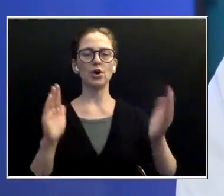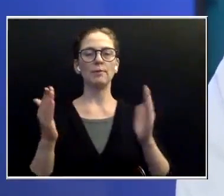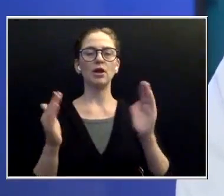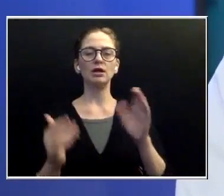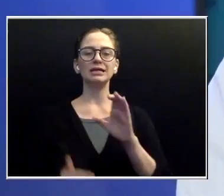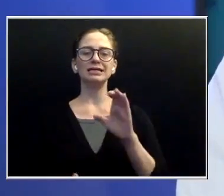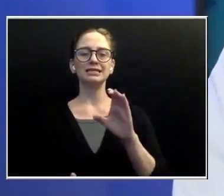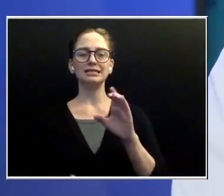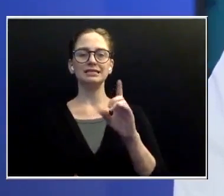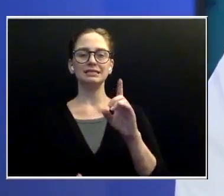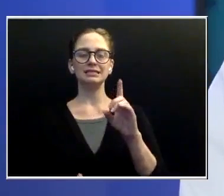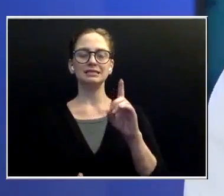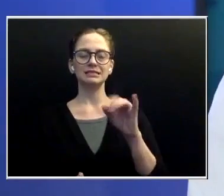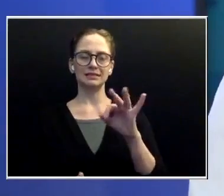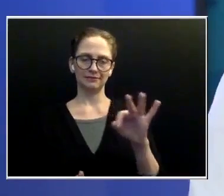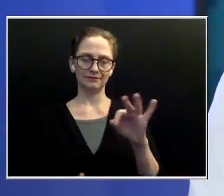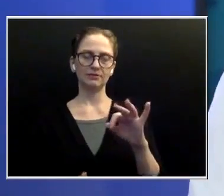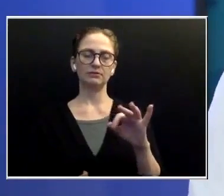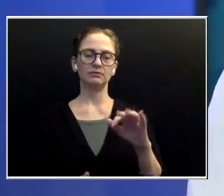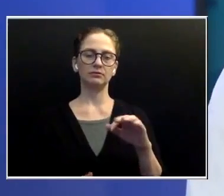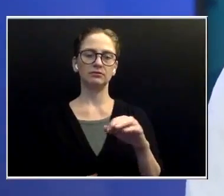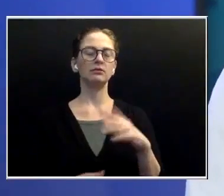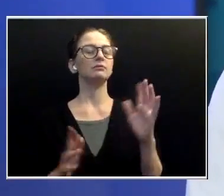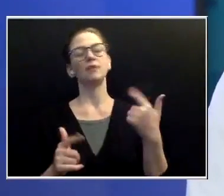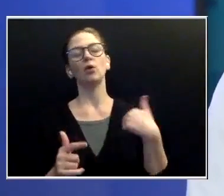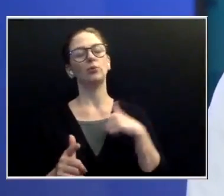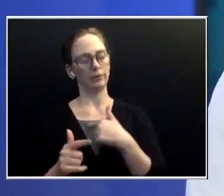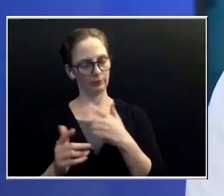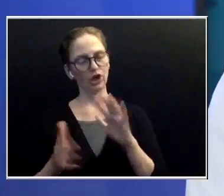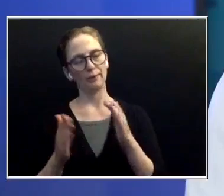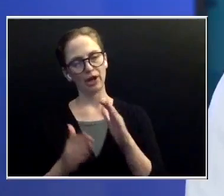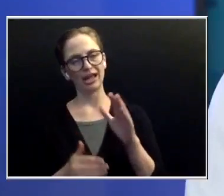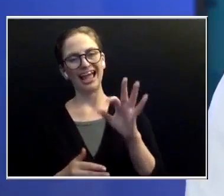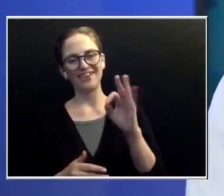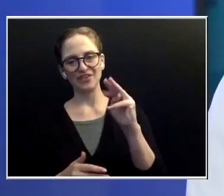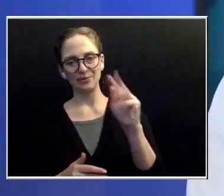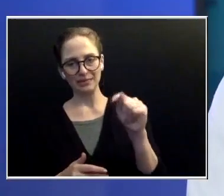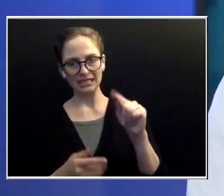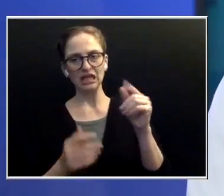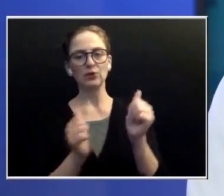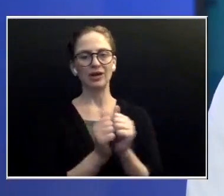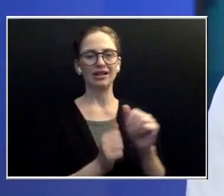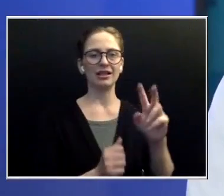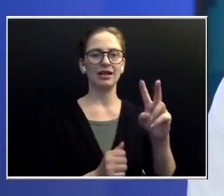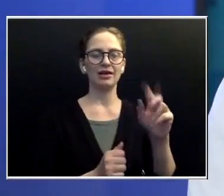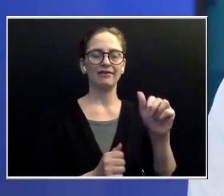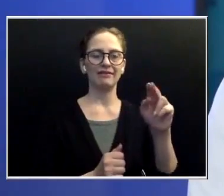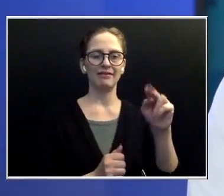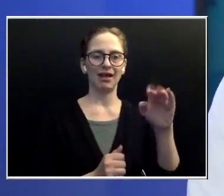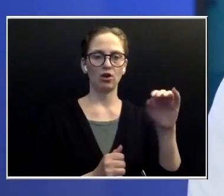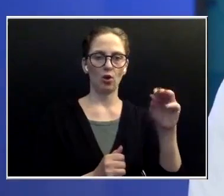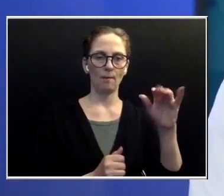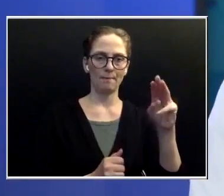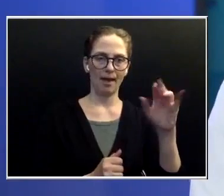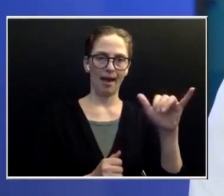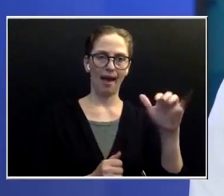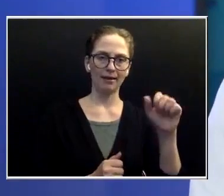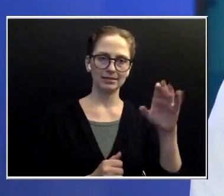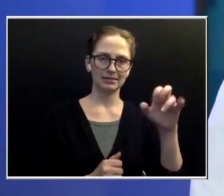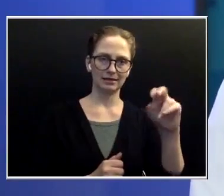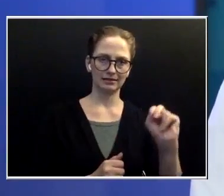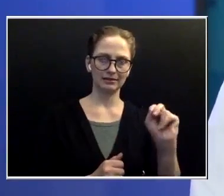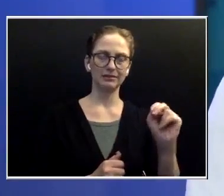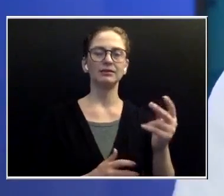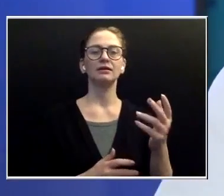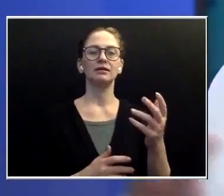FMT or fecal transplant to vancomycin, the results actually were 96% versus 31%. So the study actually had to be terminated early because it